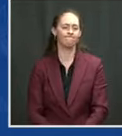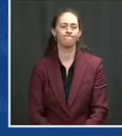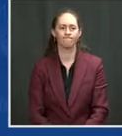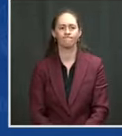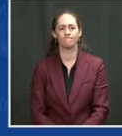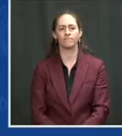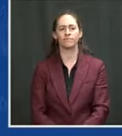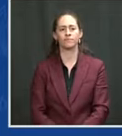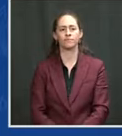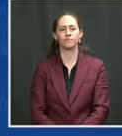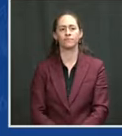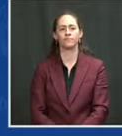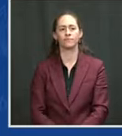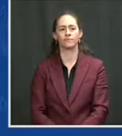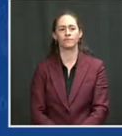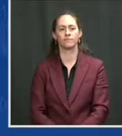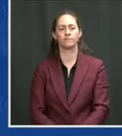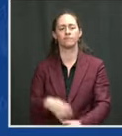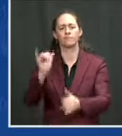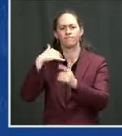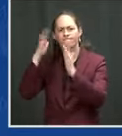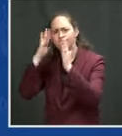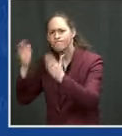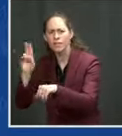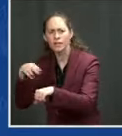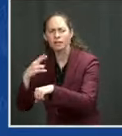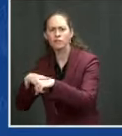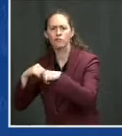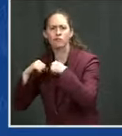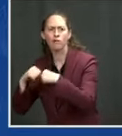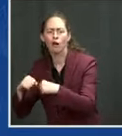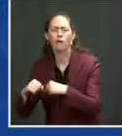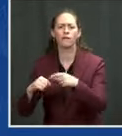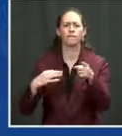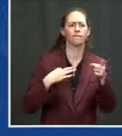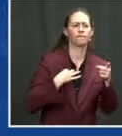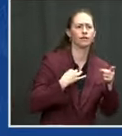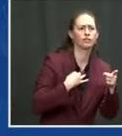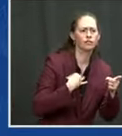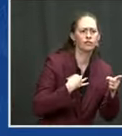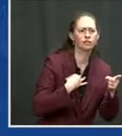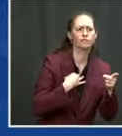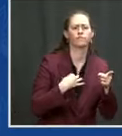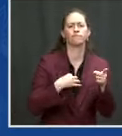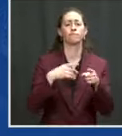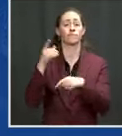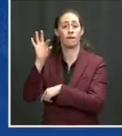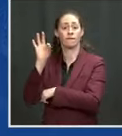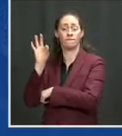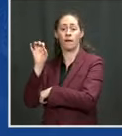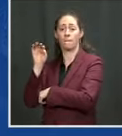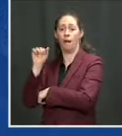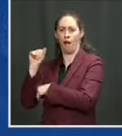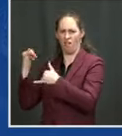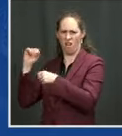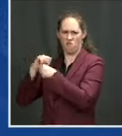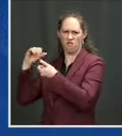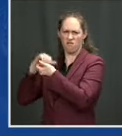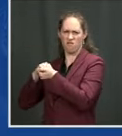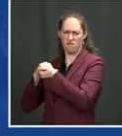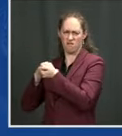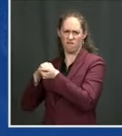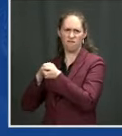and volunteers. Now we are participating with FEMA on a mobile vaccination unit that's getting to those hard-to-reach people